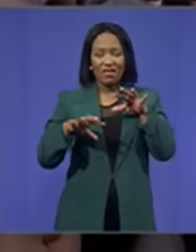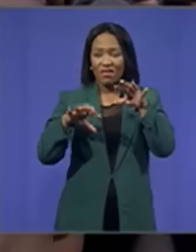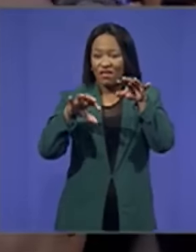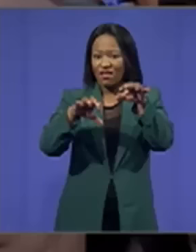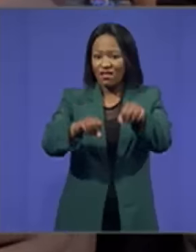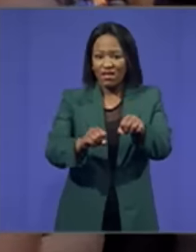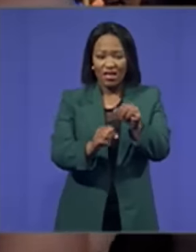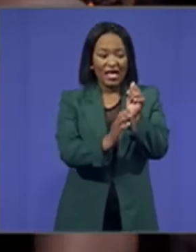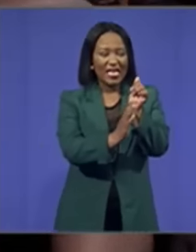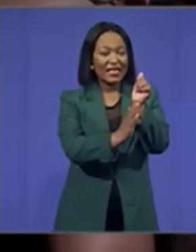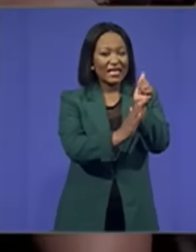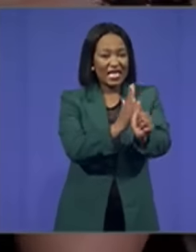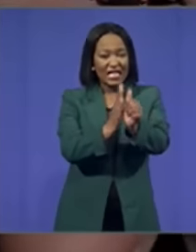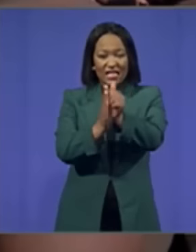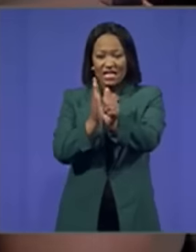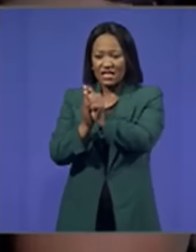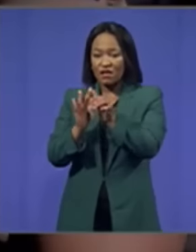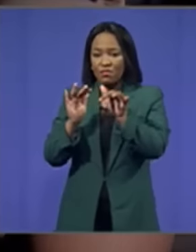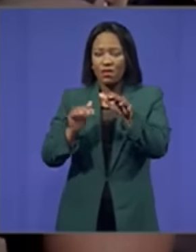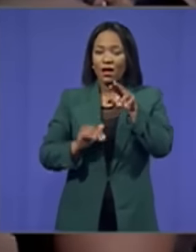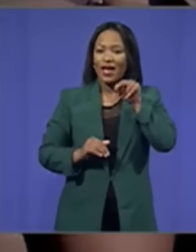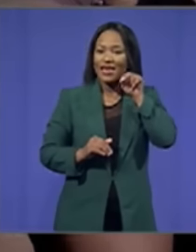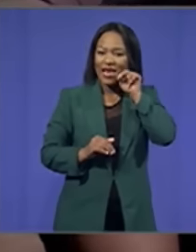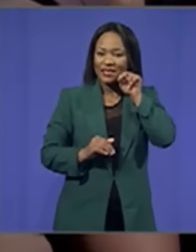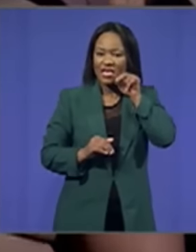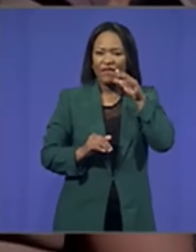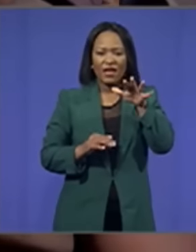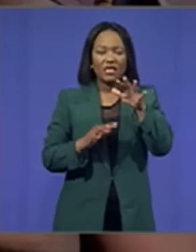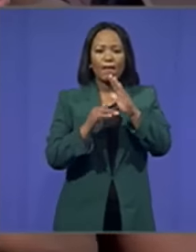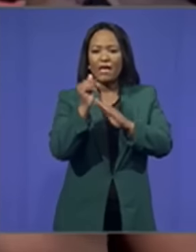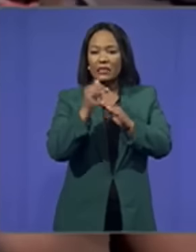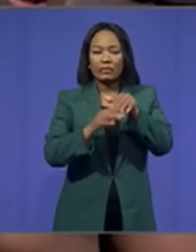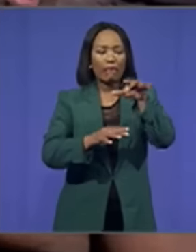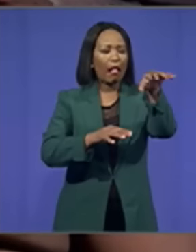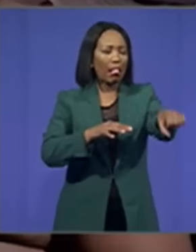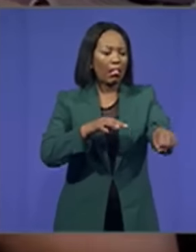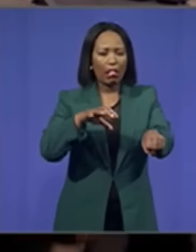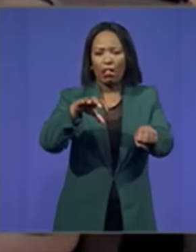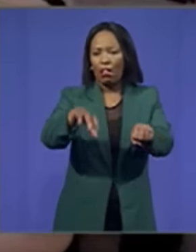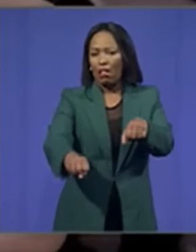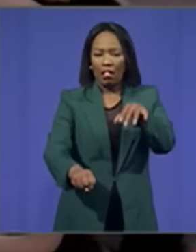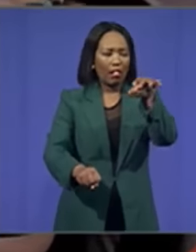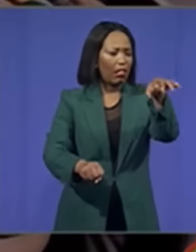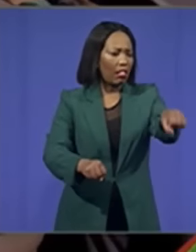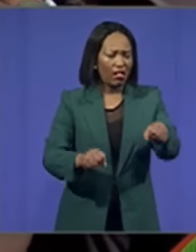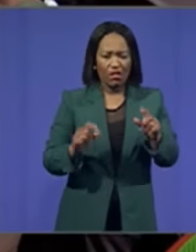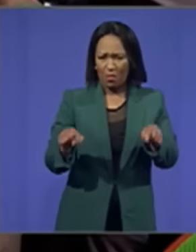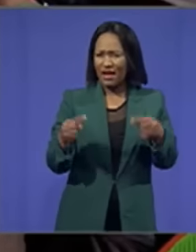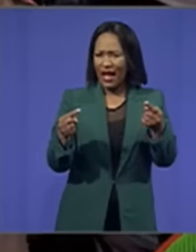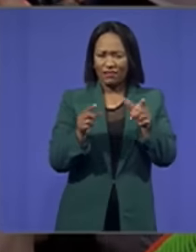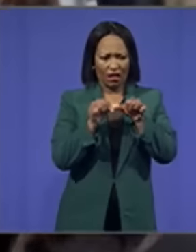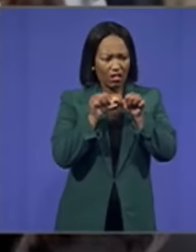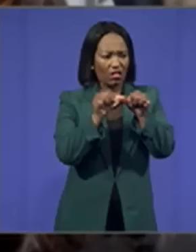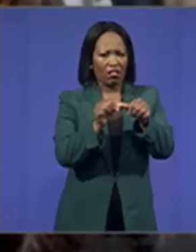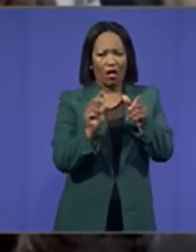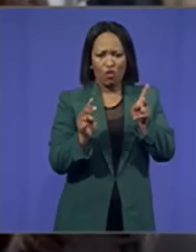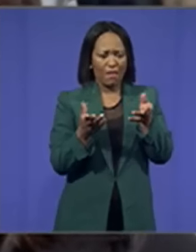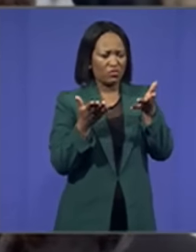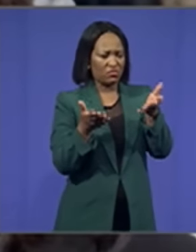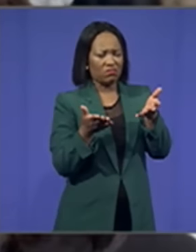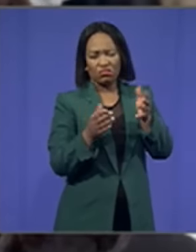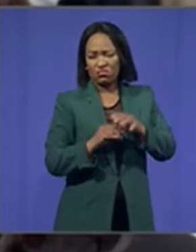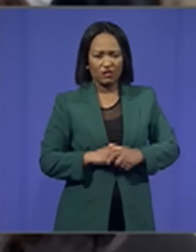lentsha ama Nigerians athathe ama buildings Manchester City. It can't be business as usual. The reality